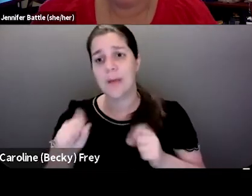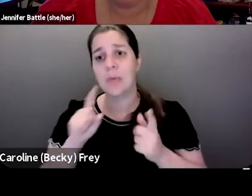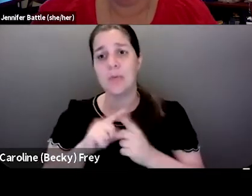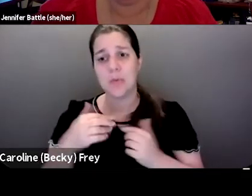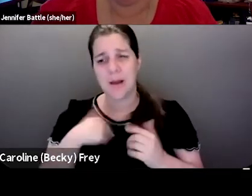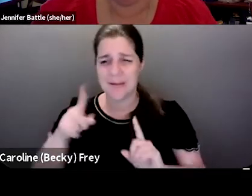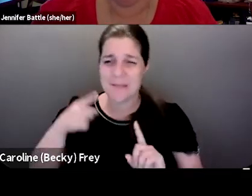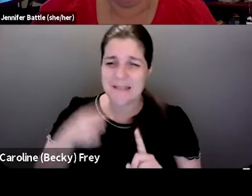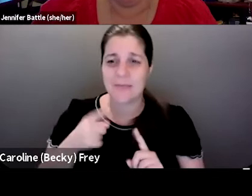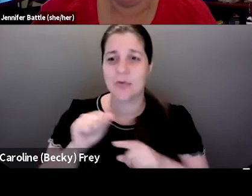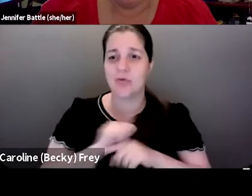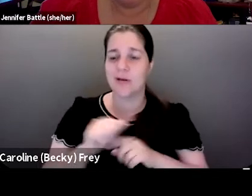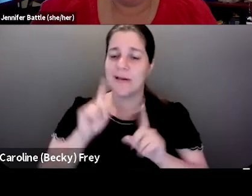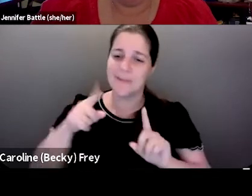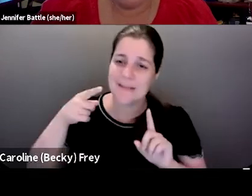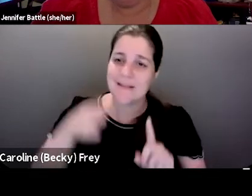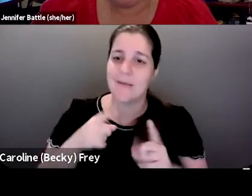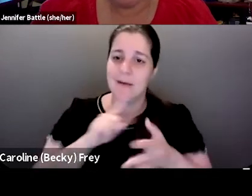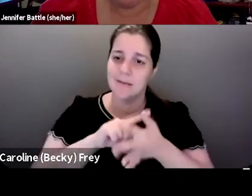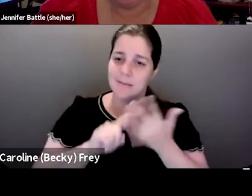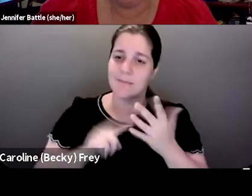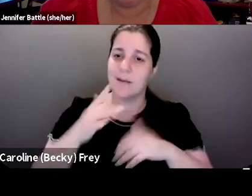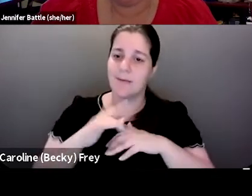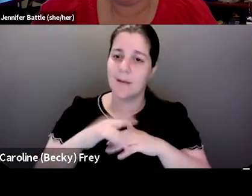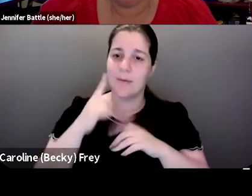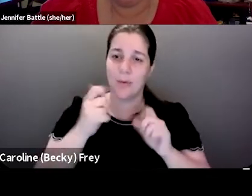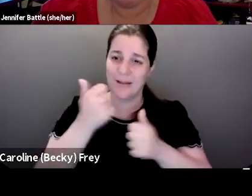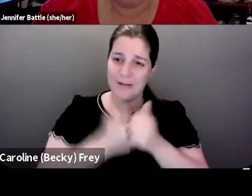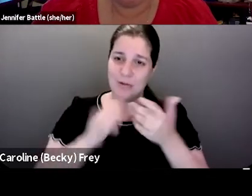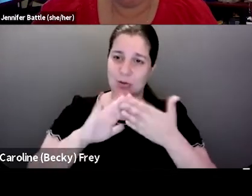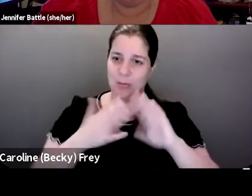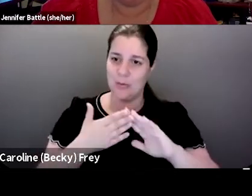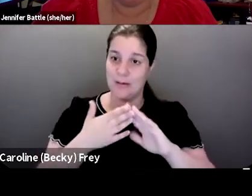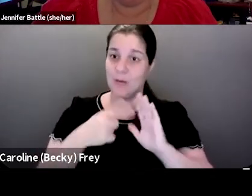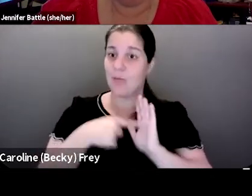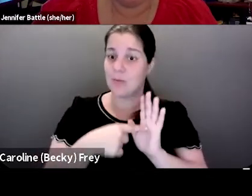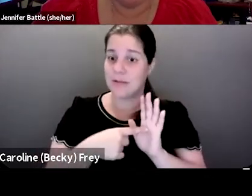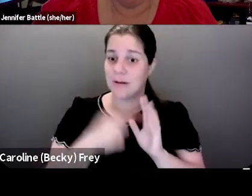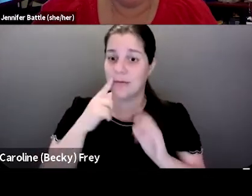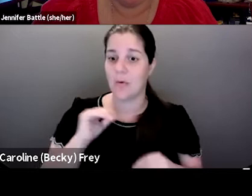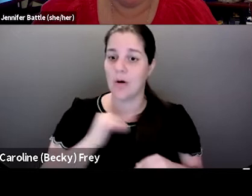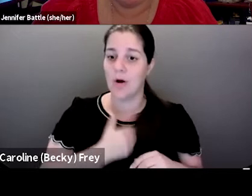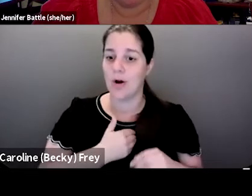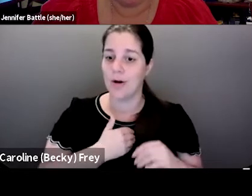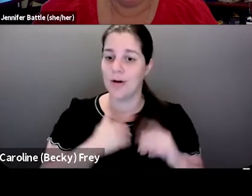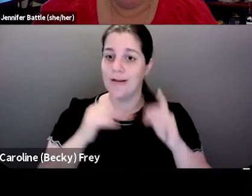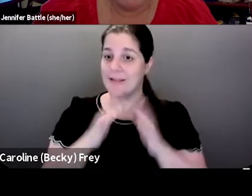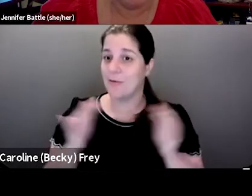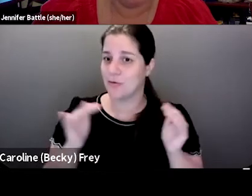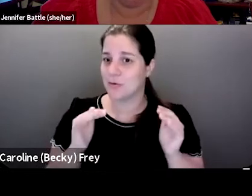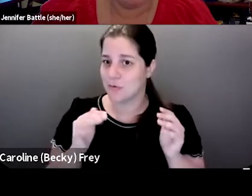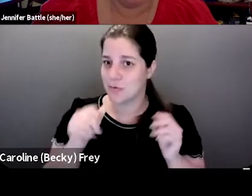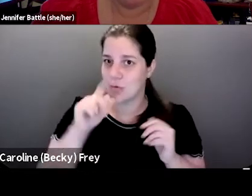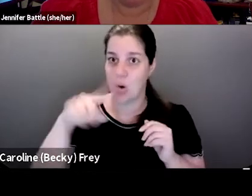specific training available on every single community that's represented in our diverse, not only